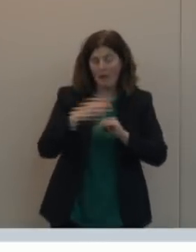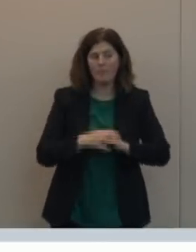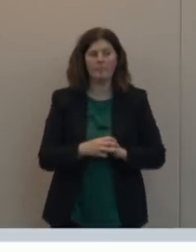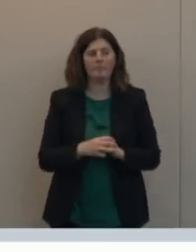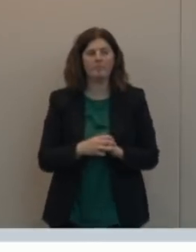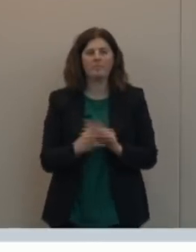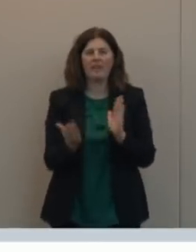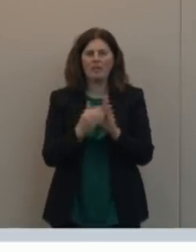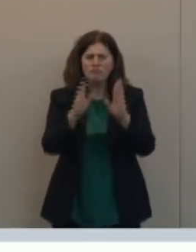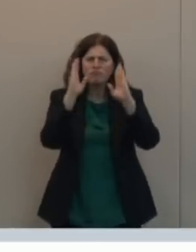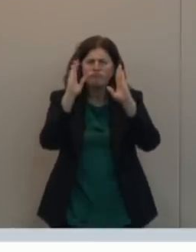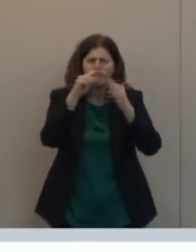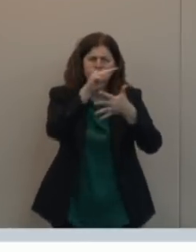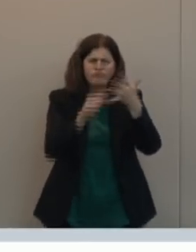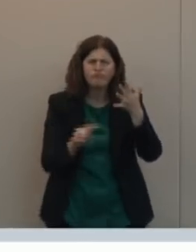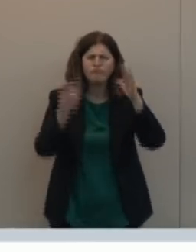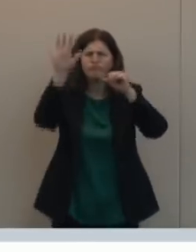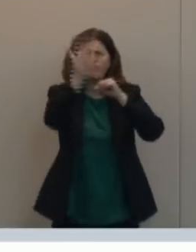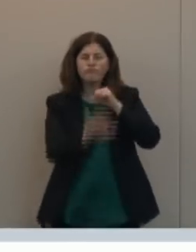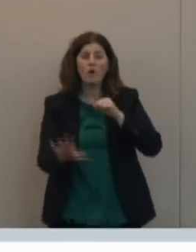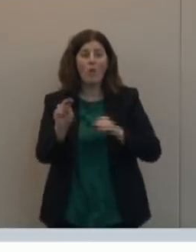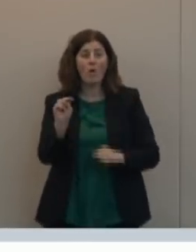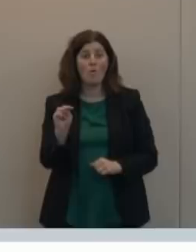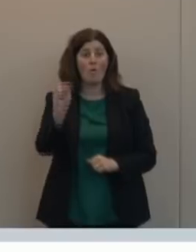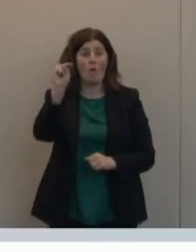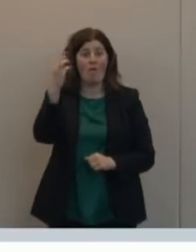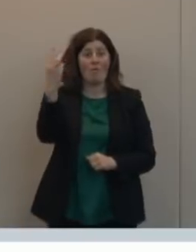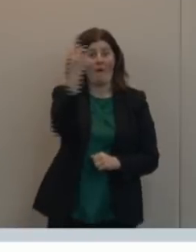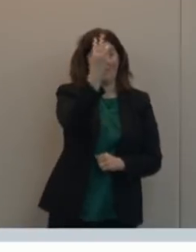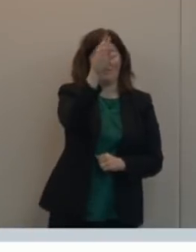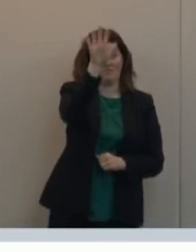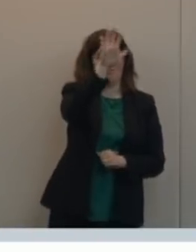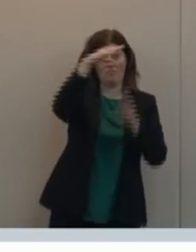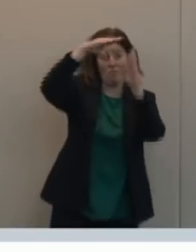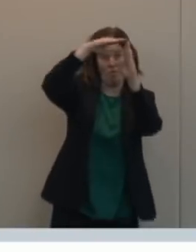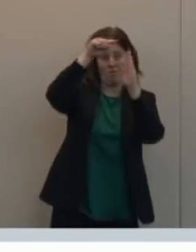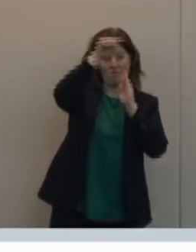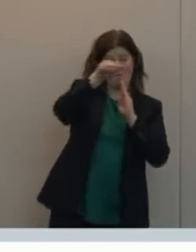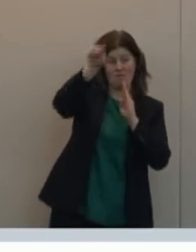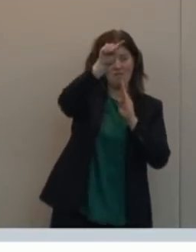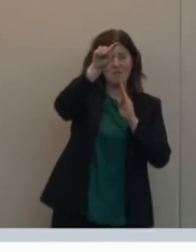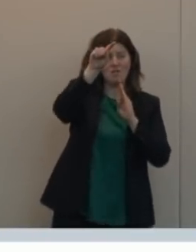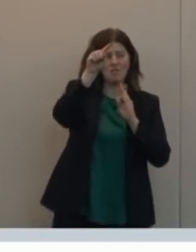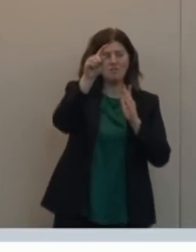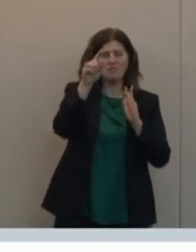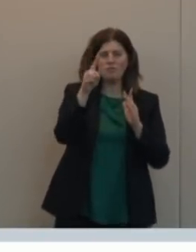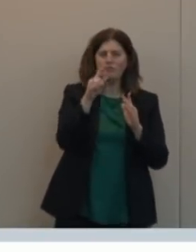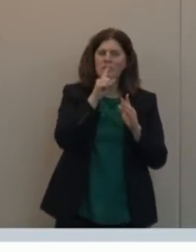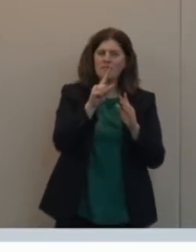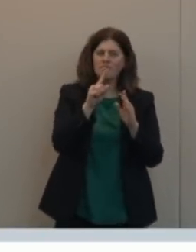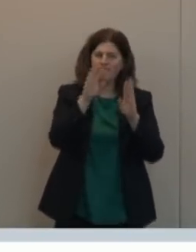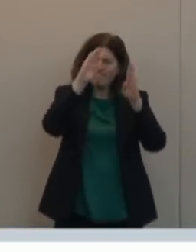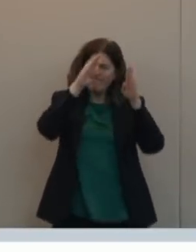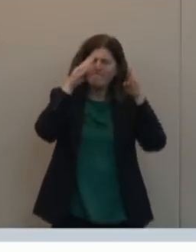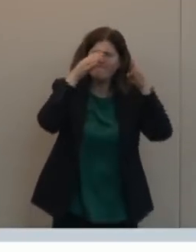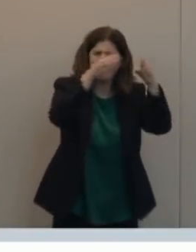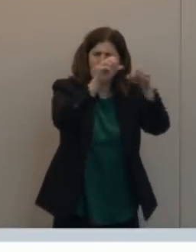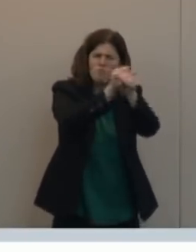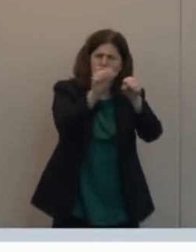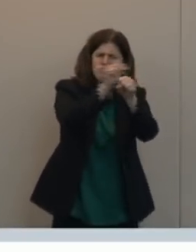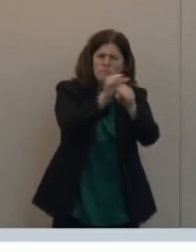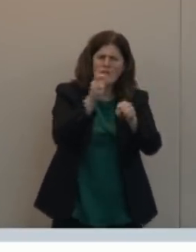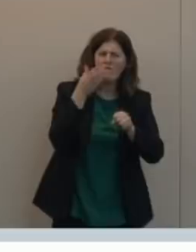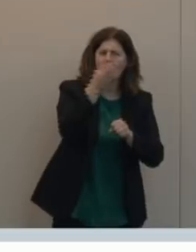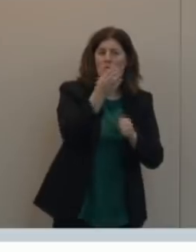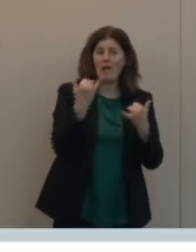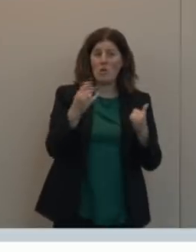again, to call your attention to the northwest corner of the state. Our statewide delivery system effort is very focused there. Right now,